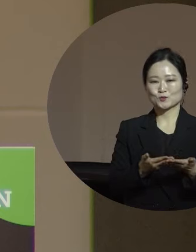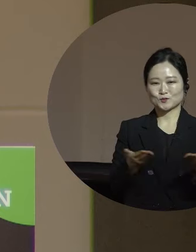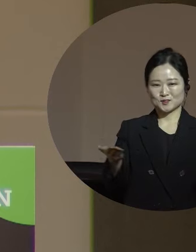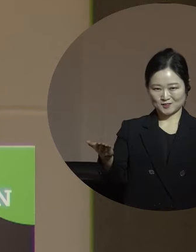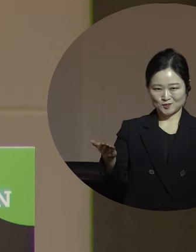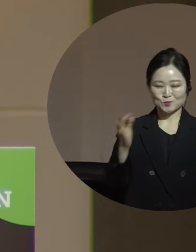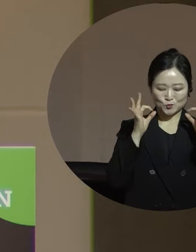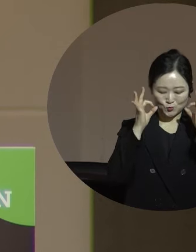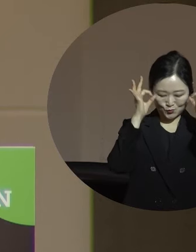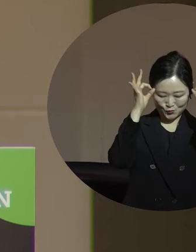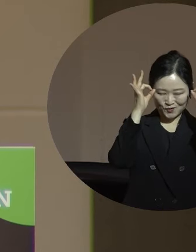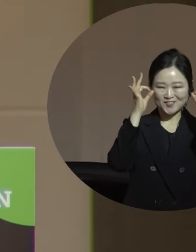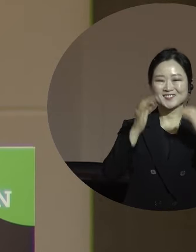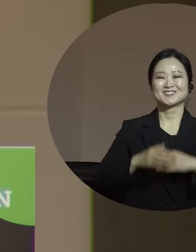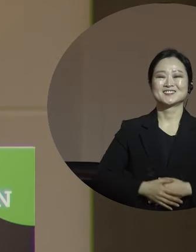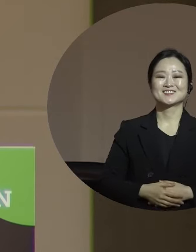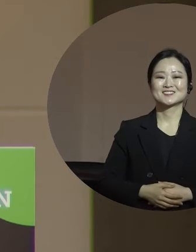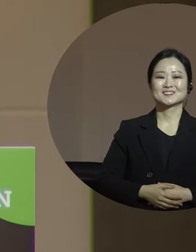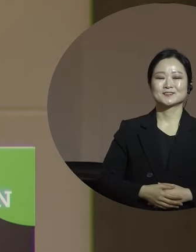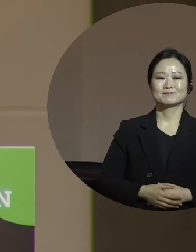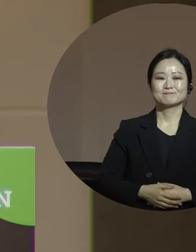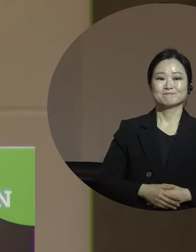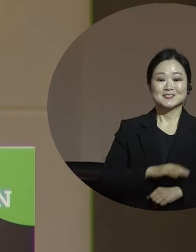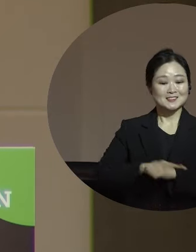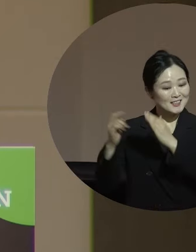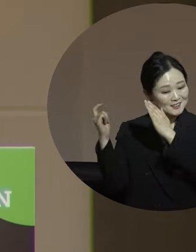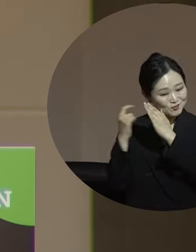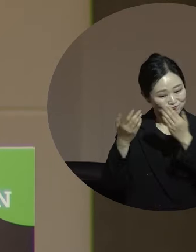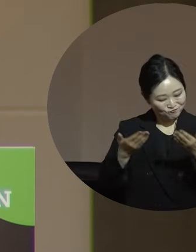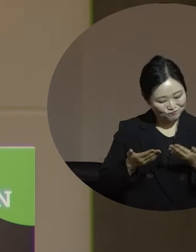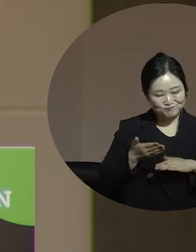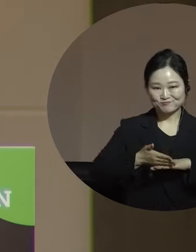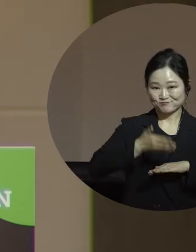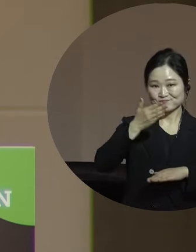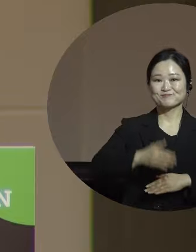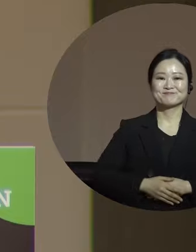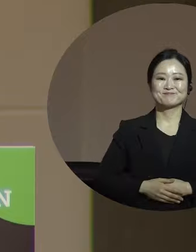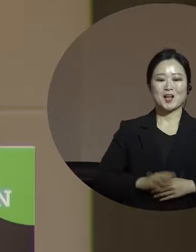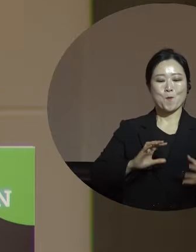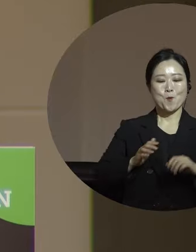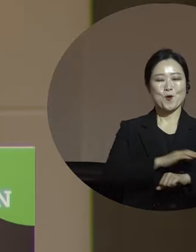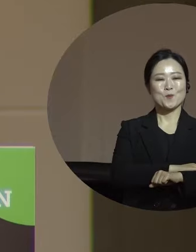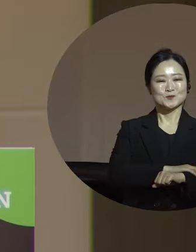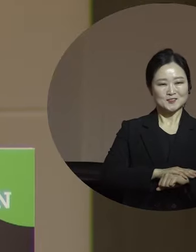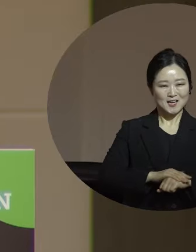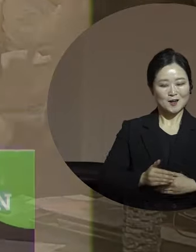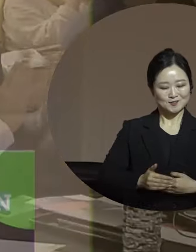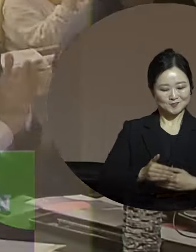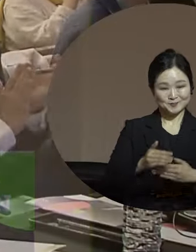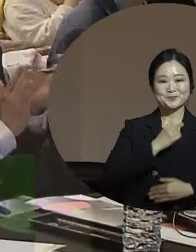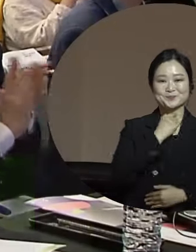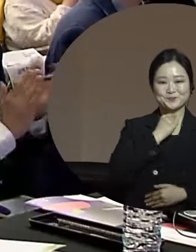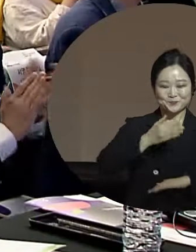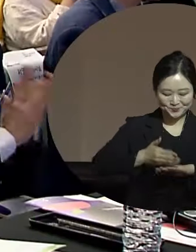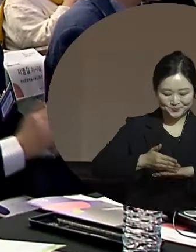thank you for your attention and wish the great success to the forum event. Thank you so much.